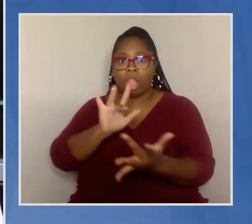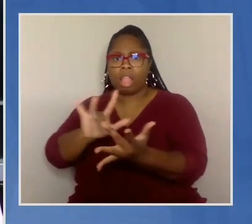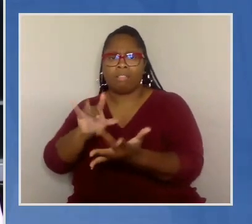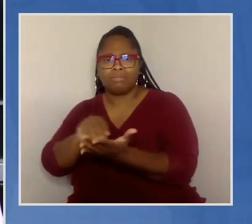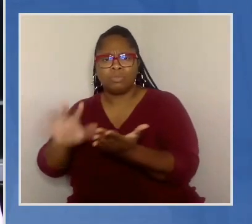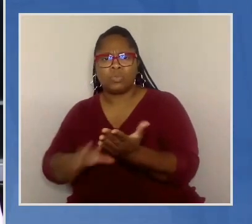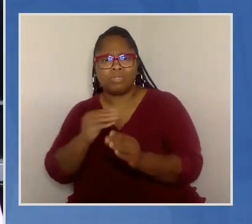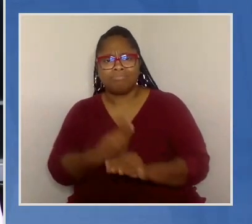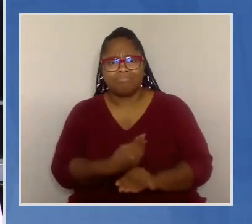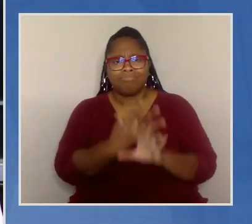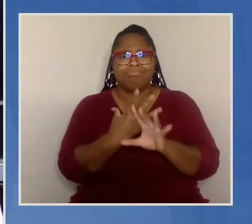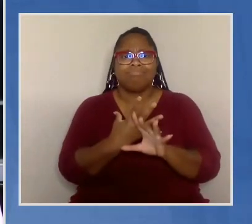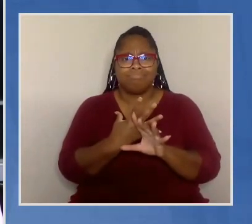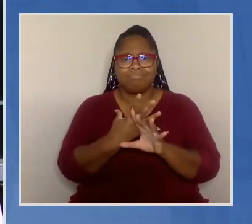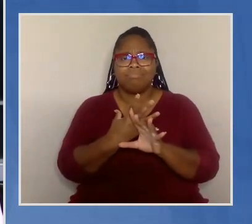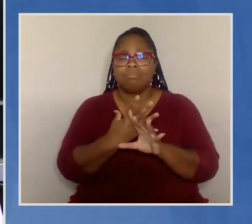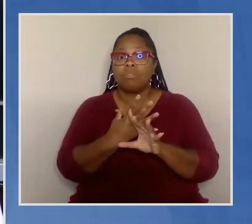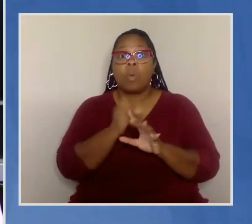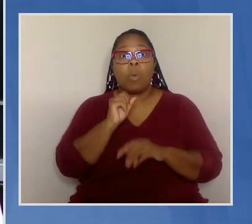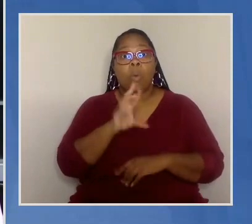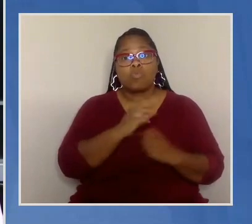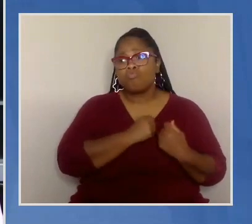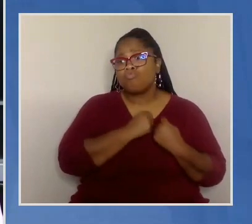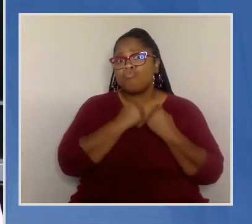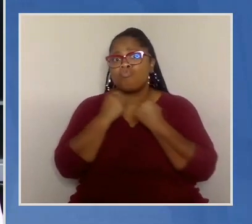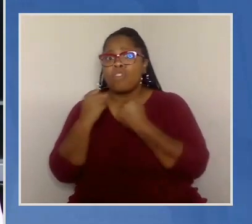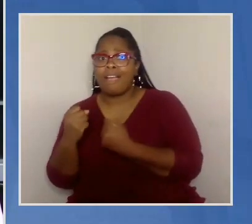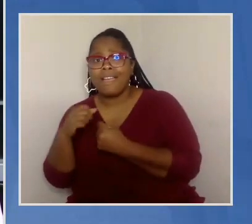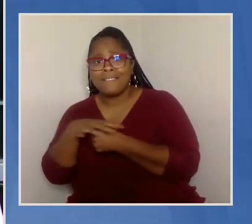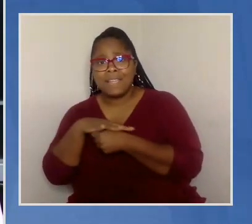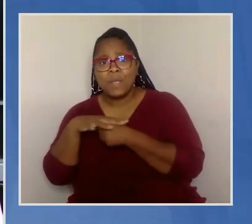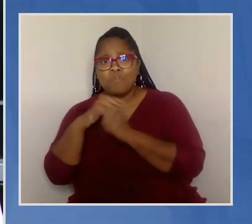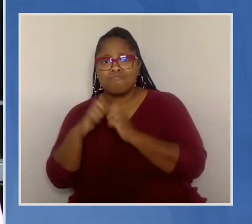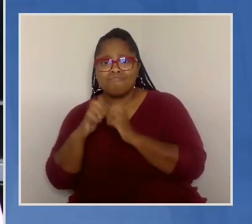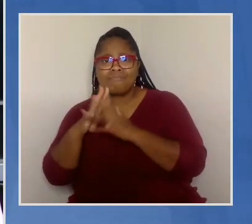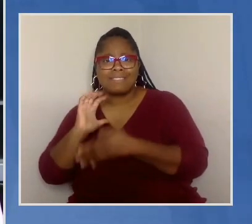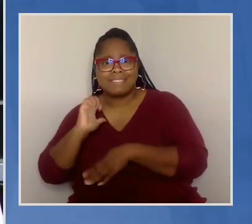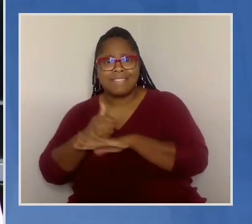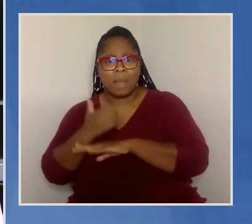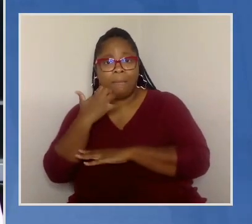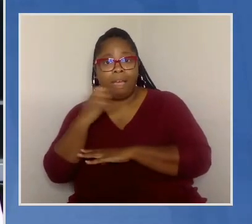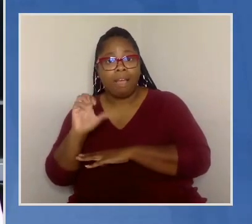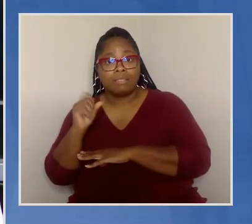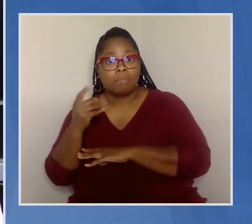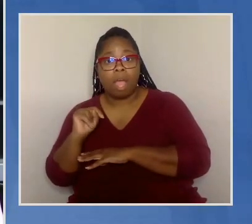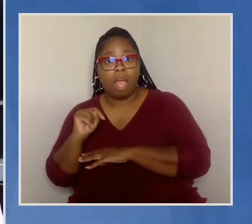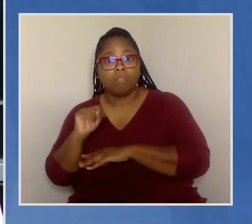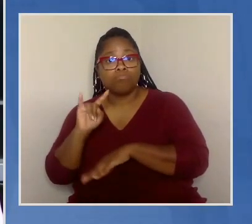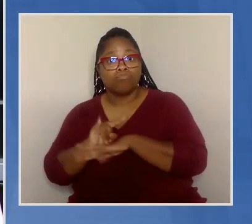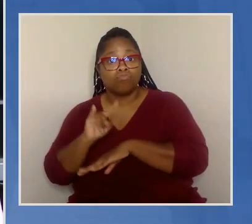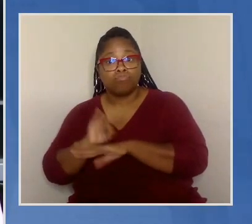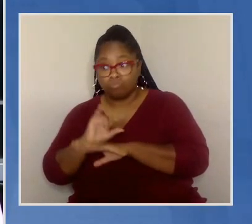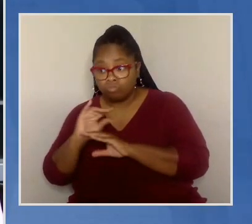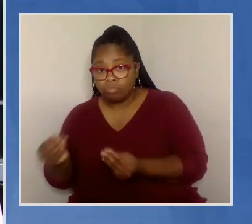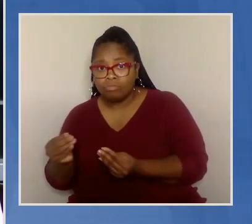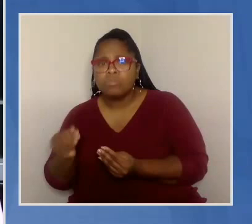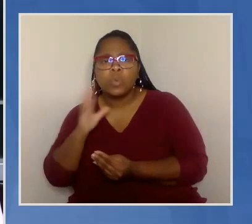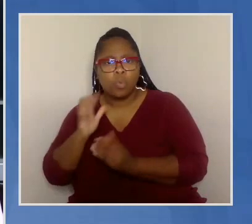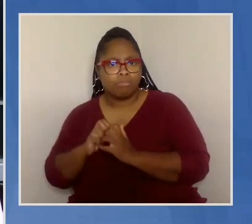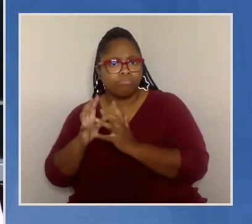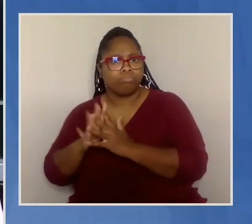new ways and driving to neighborhoods to create hotspots for kids who don't have